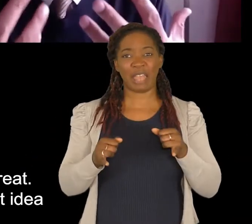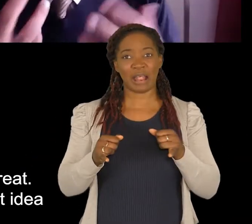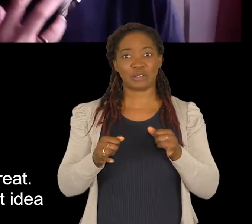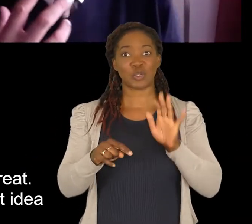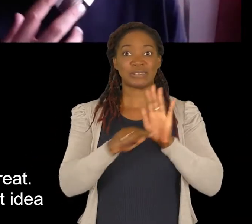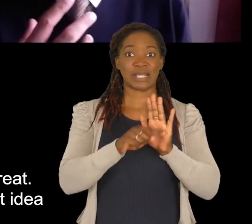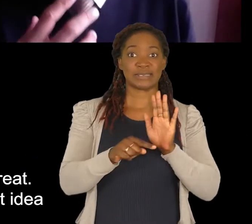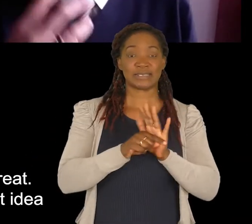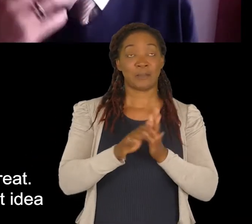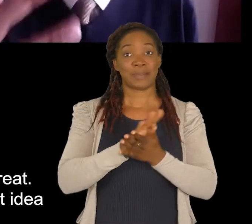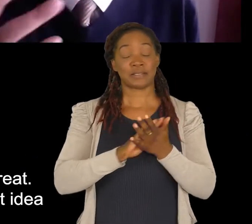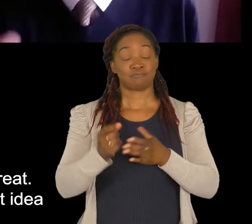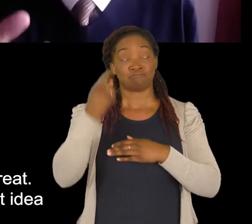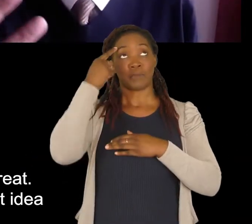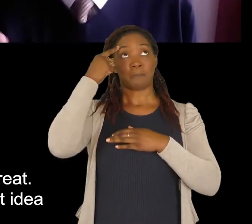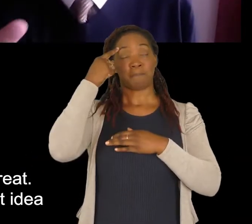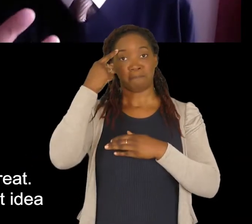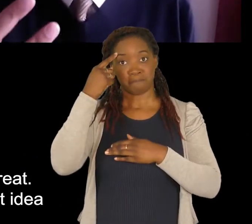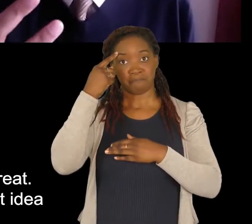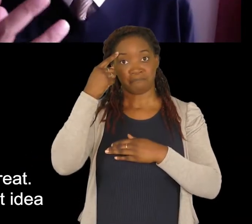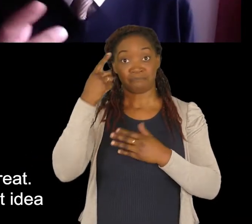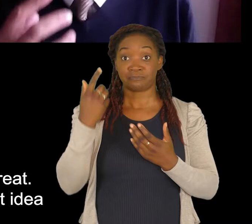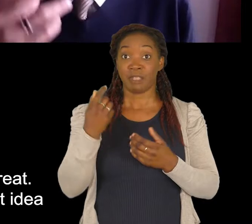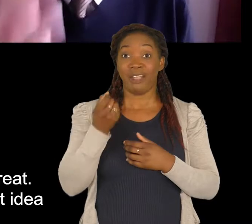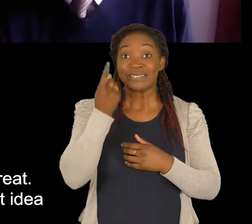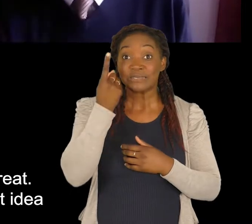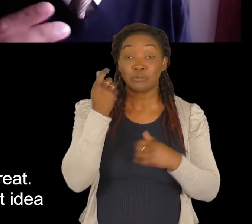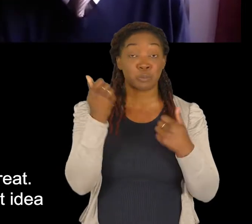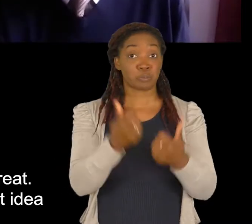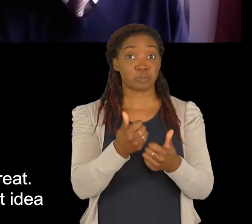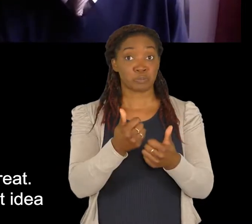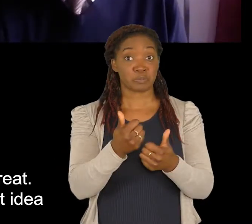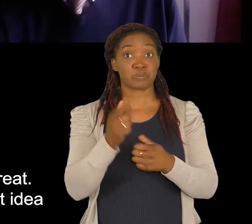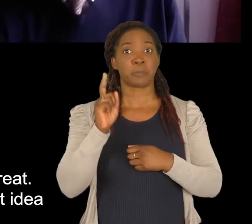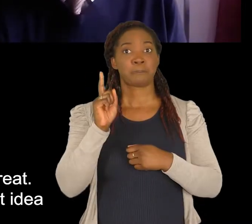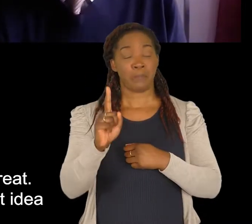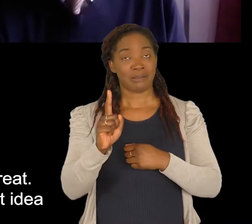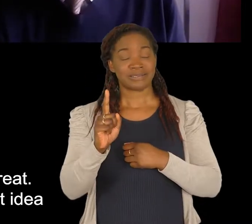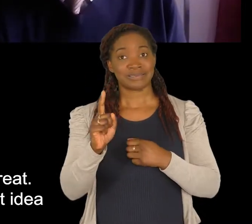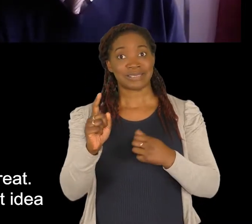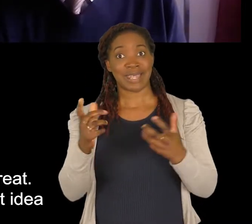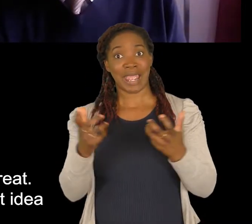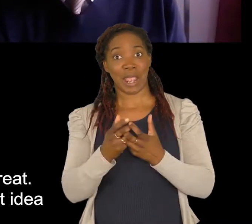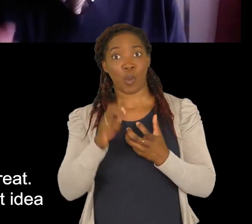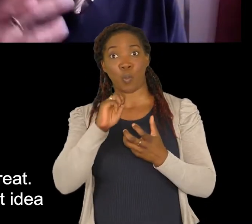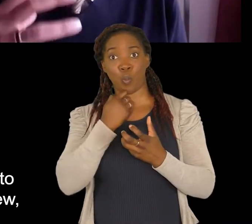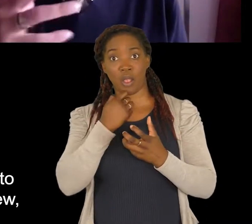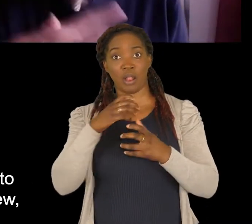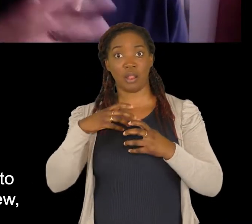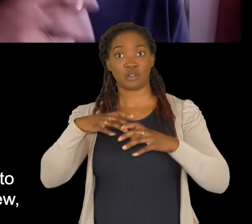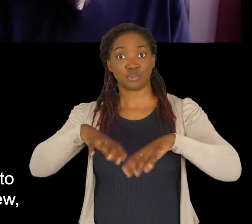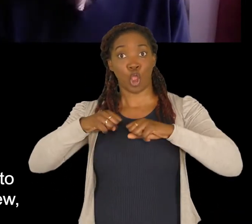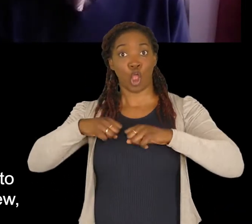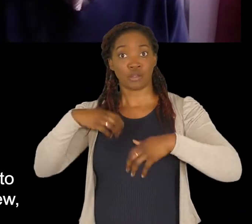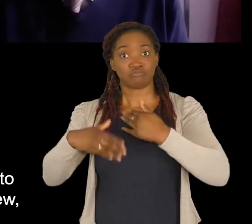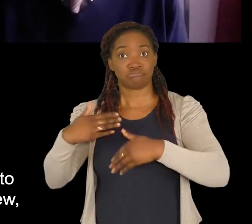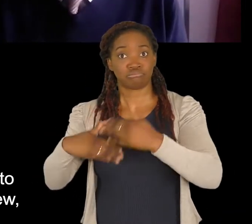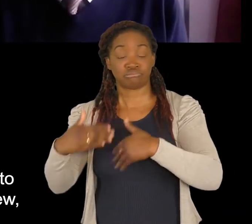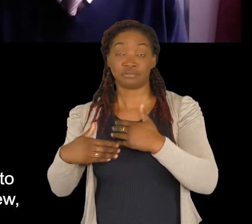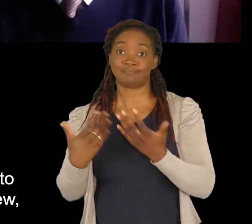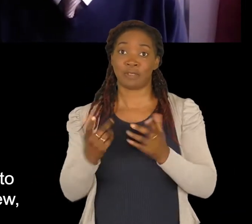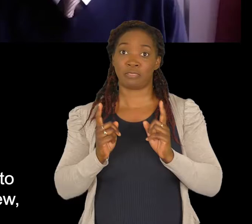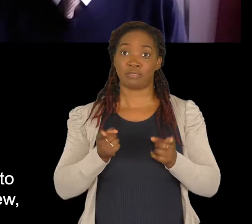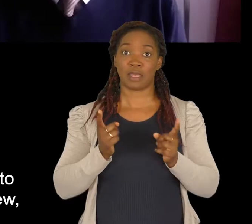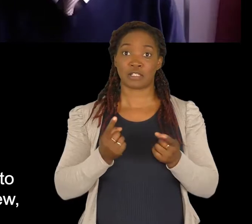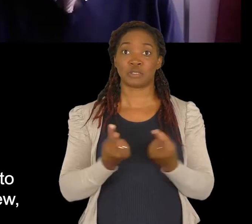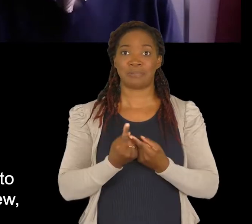that idea, right? Having an idea is great, but actually what's going to make you execute on that idea is actually something